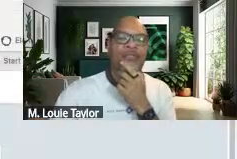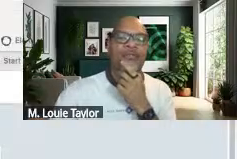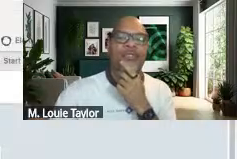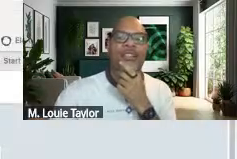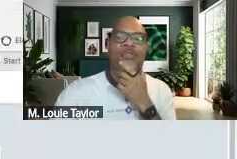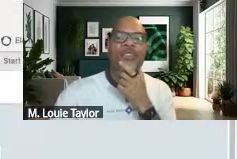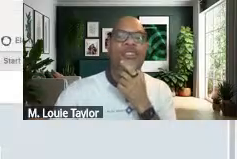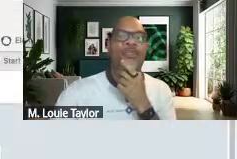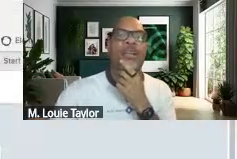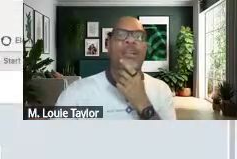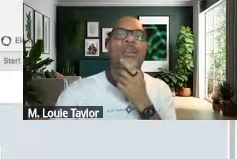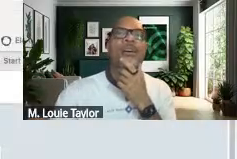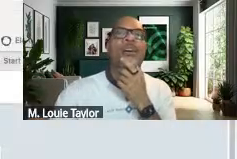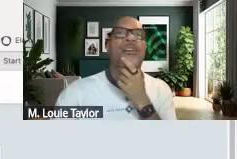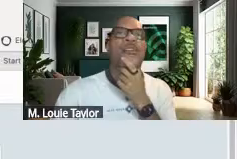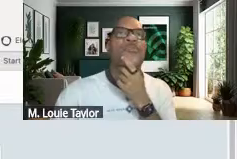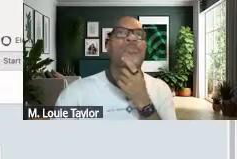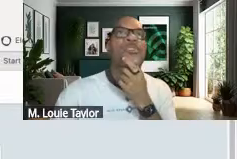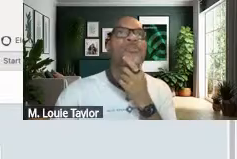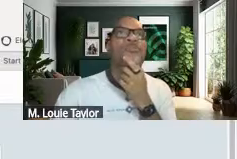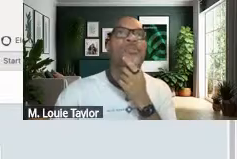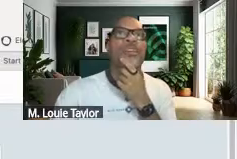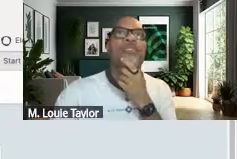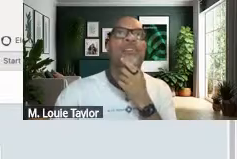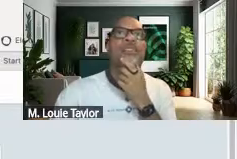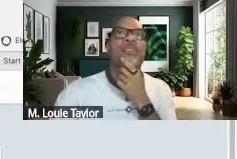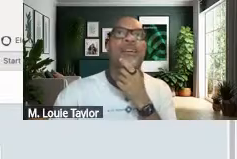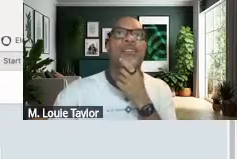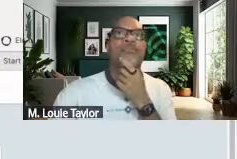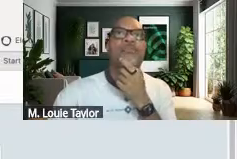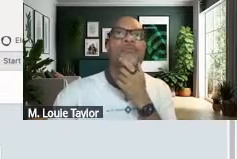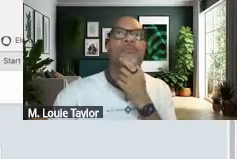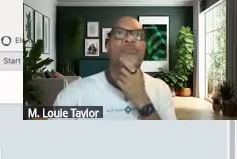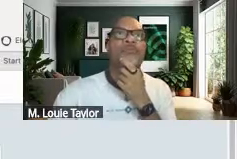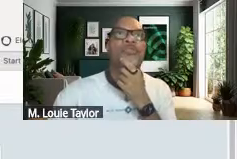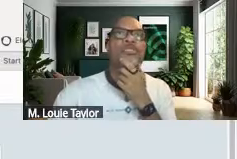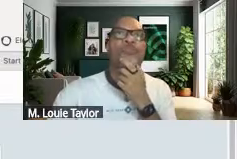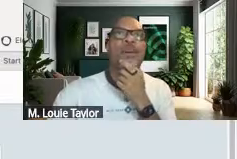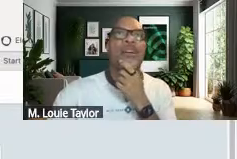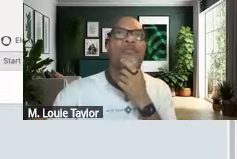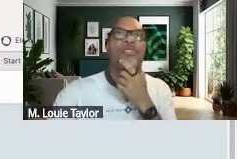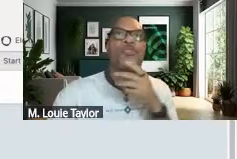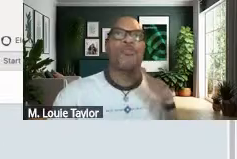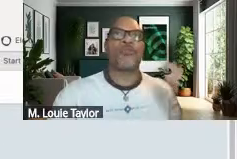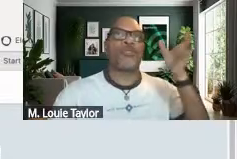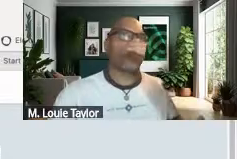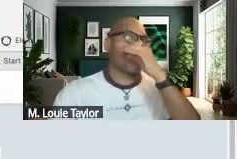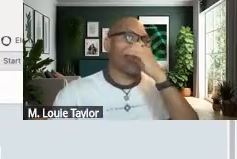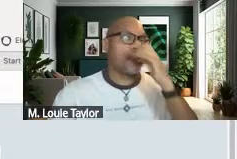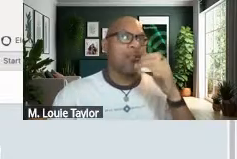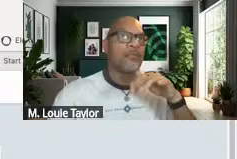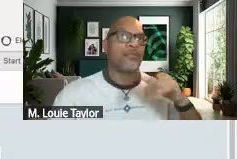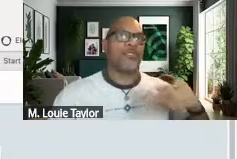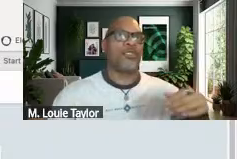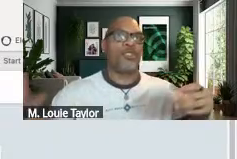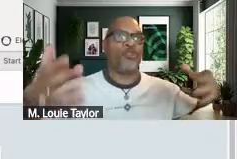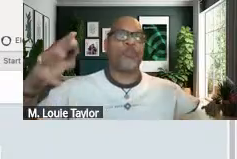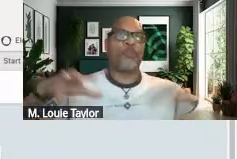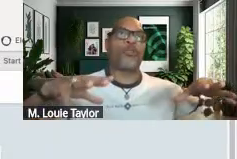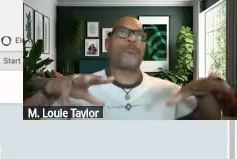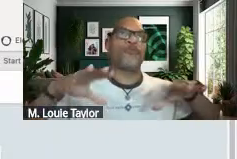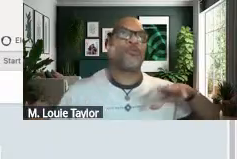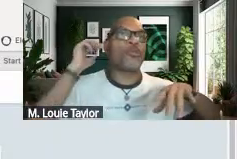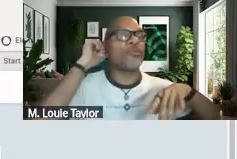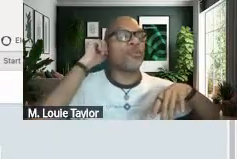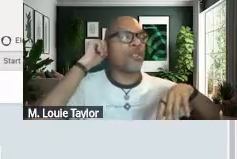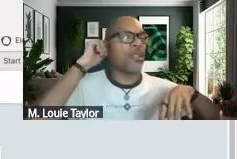I'll take you over there anyway. So here inside of your back office, your